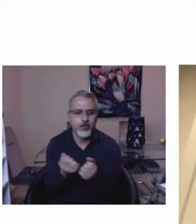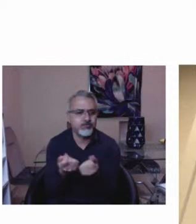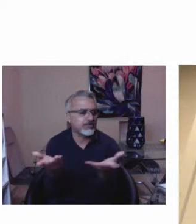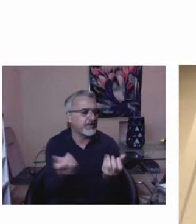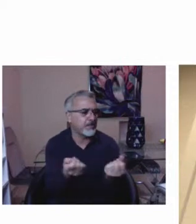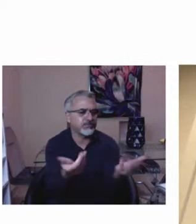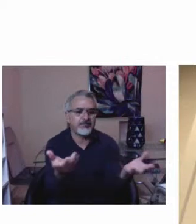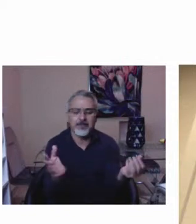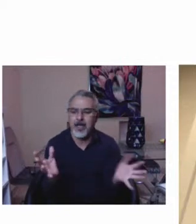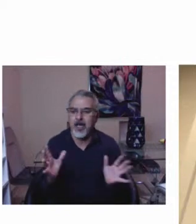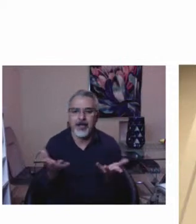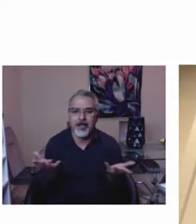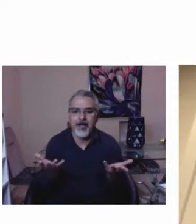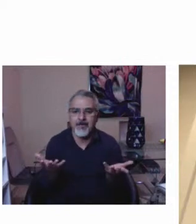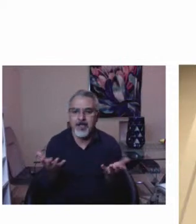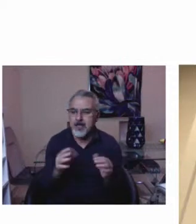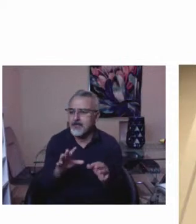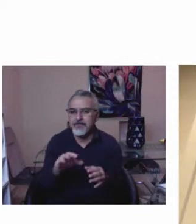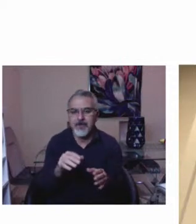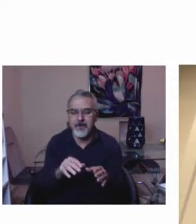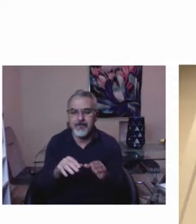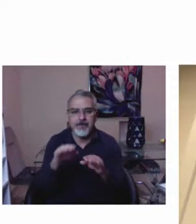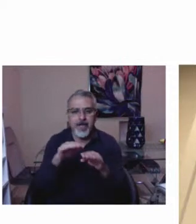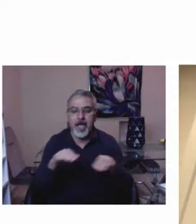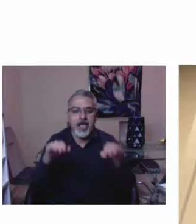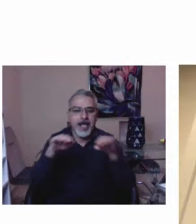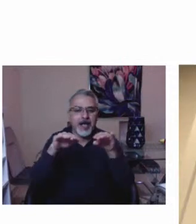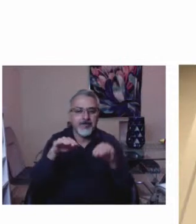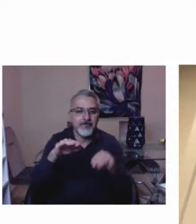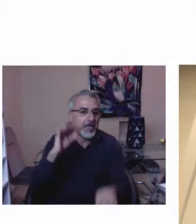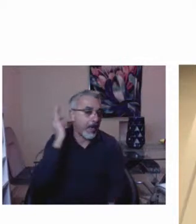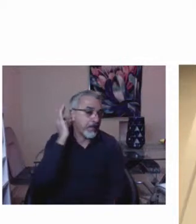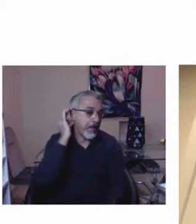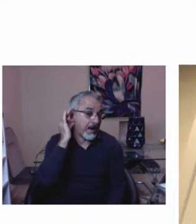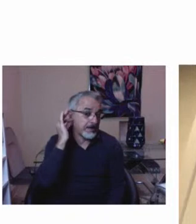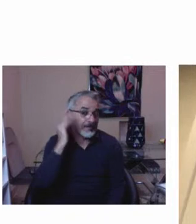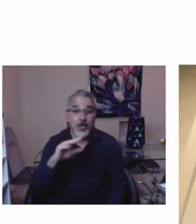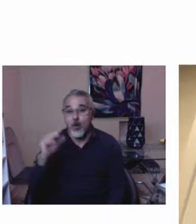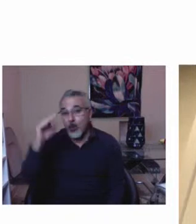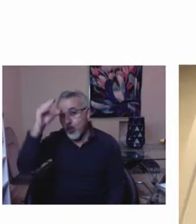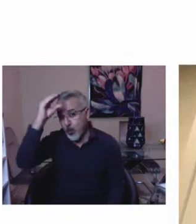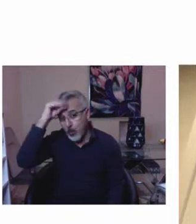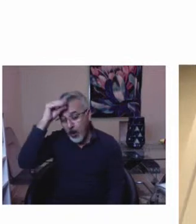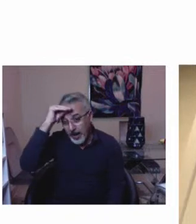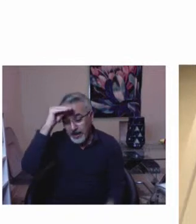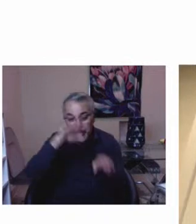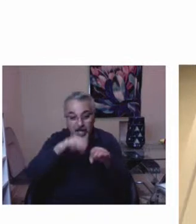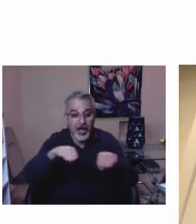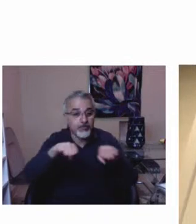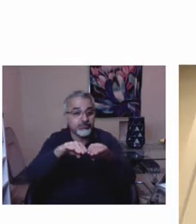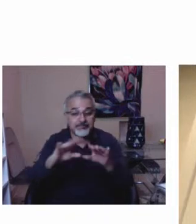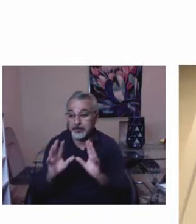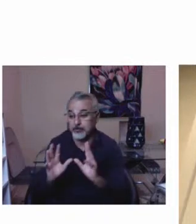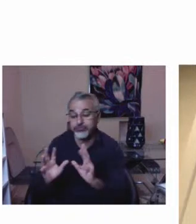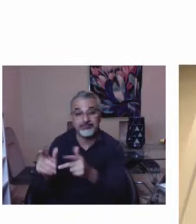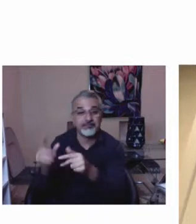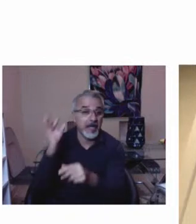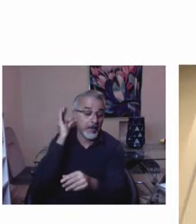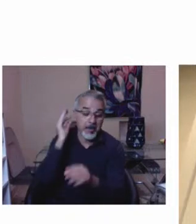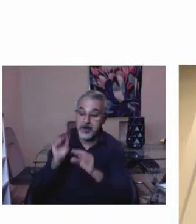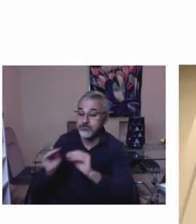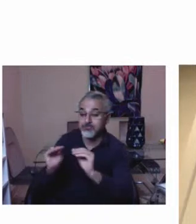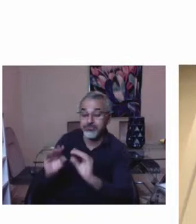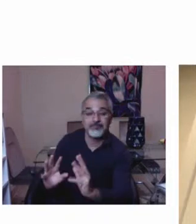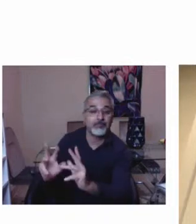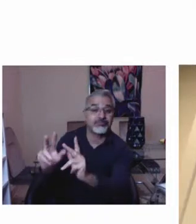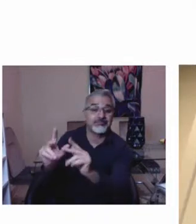The challenge, unfortunately, is not only within the UN system. I think a very, very practical example, if you look at the OECD's